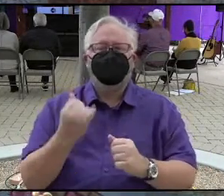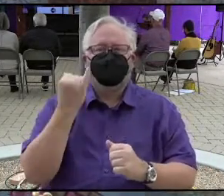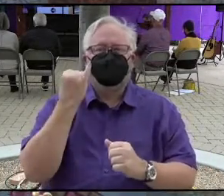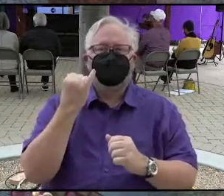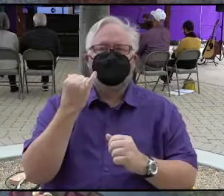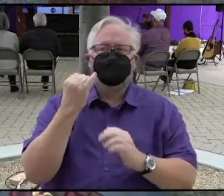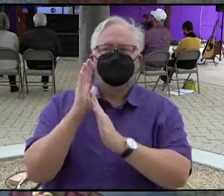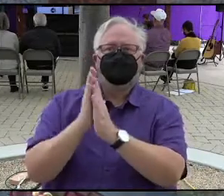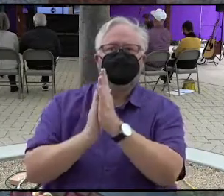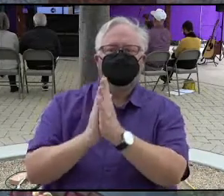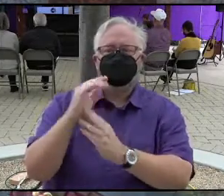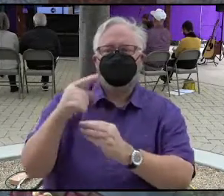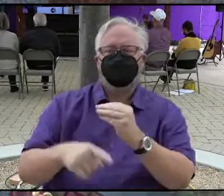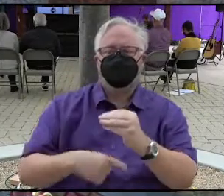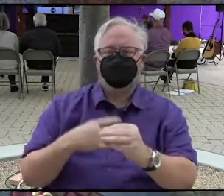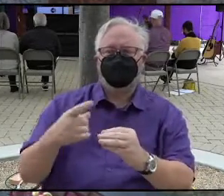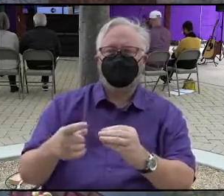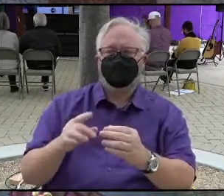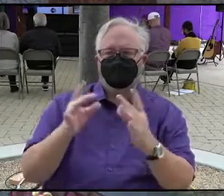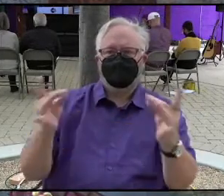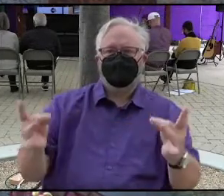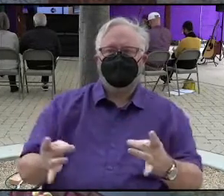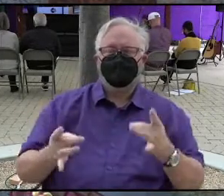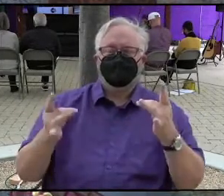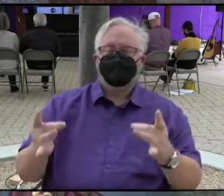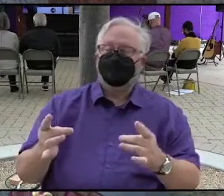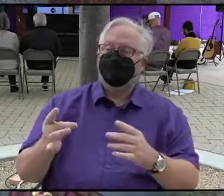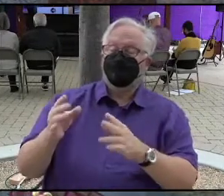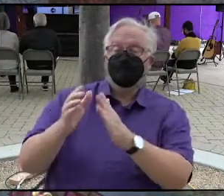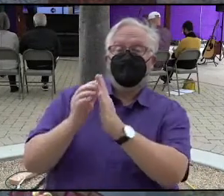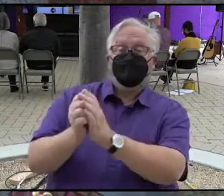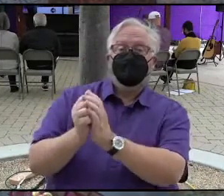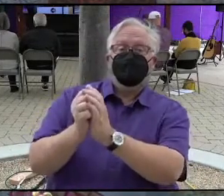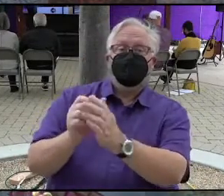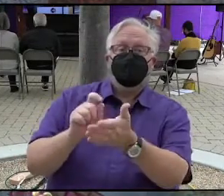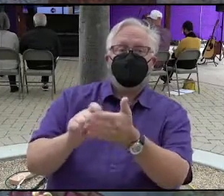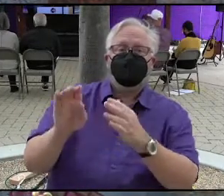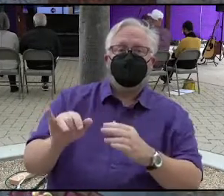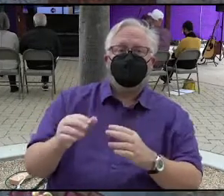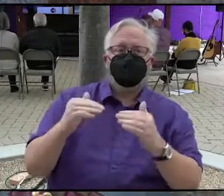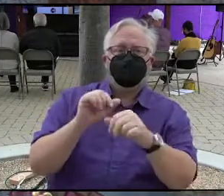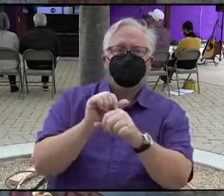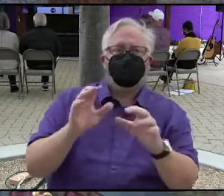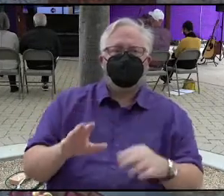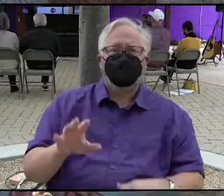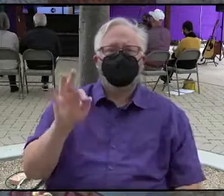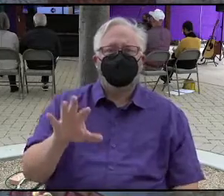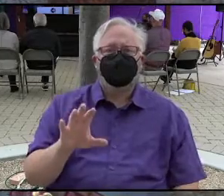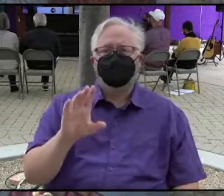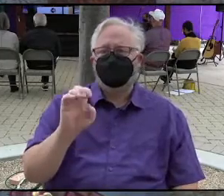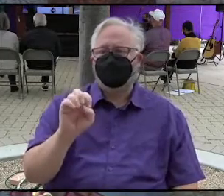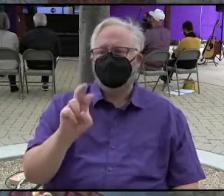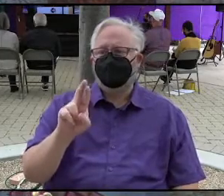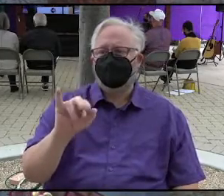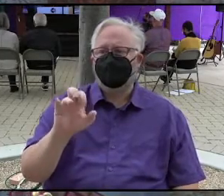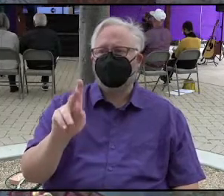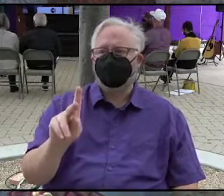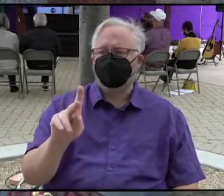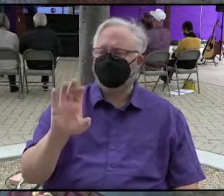meditation with words adapted from a prayer written by our colleague, the Reverend Eric Cherry.